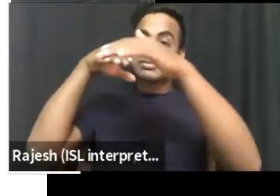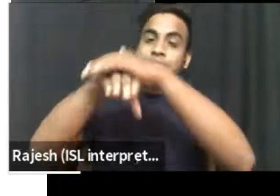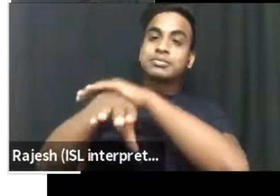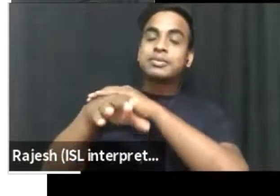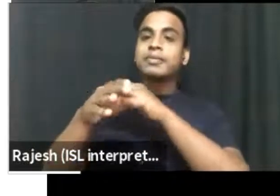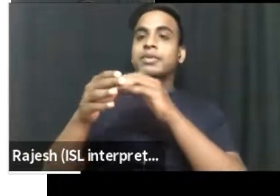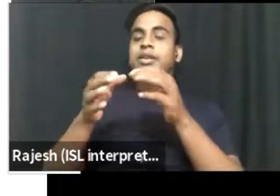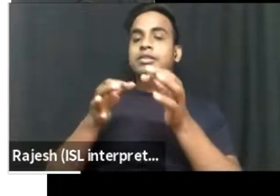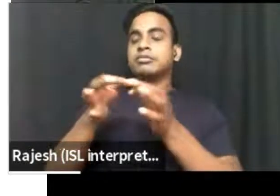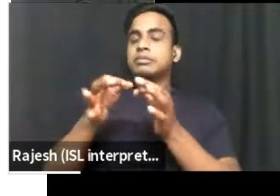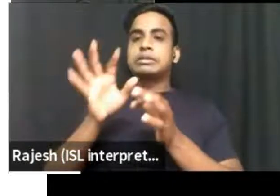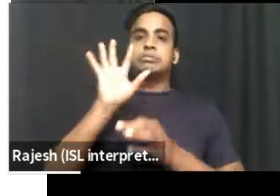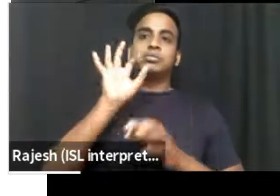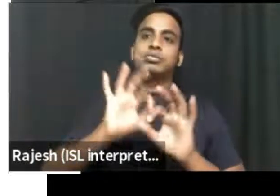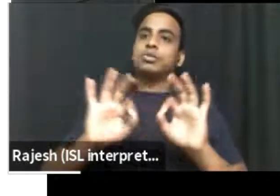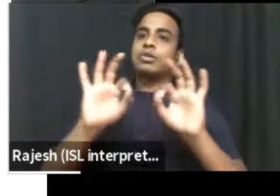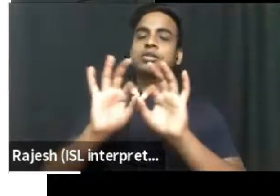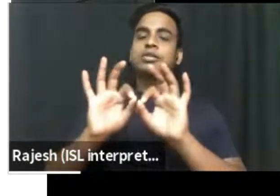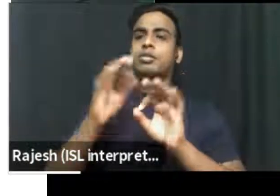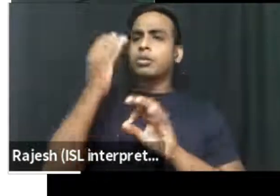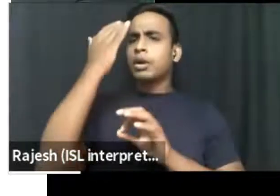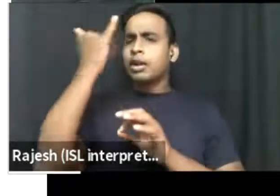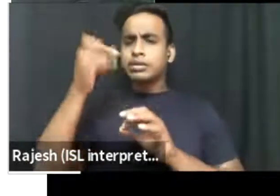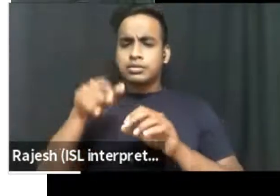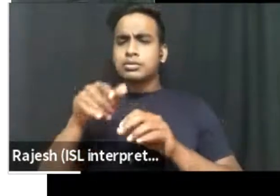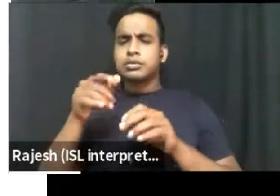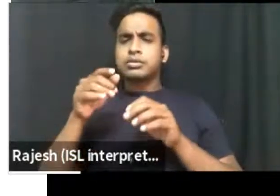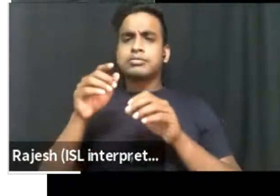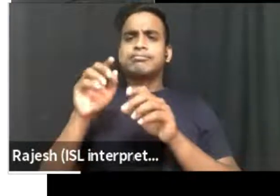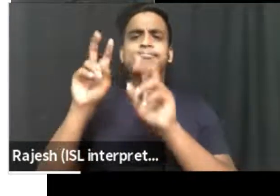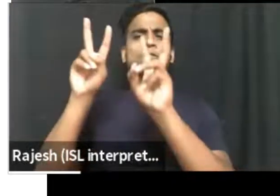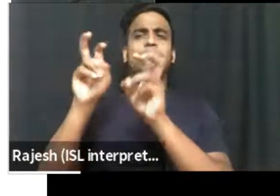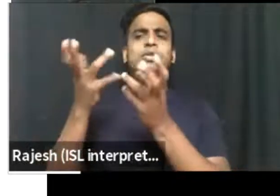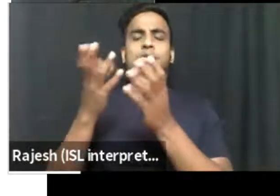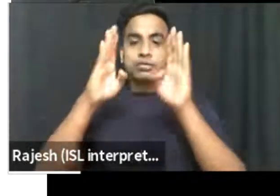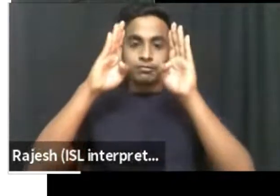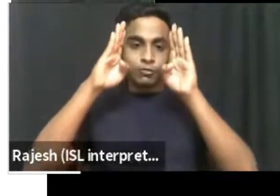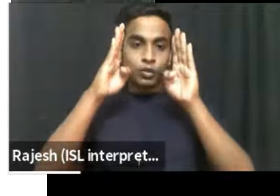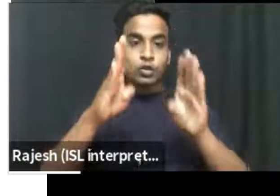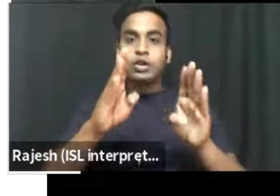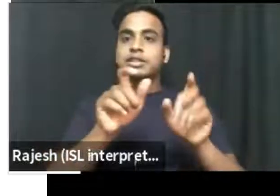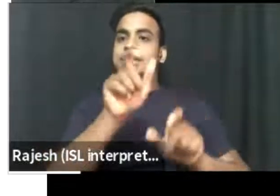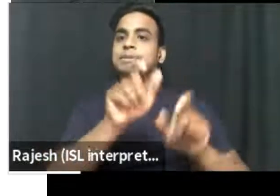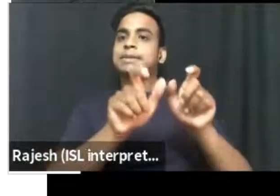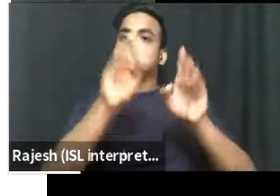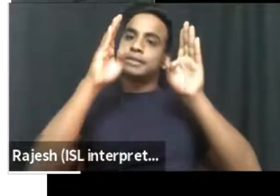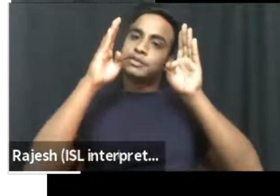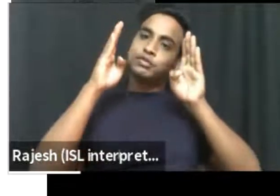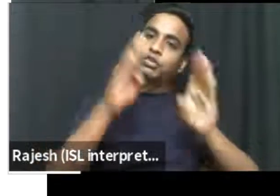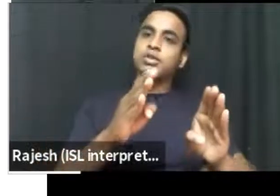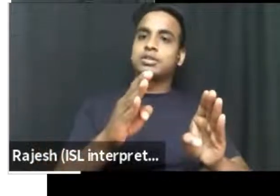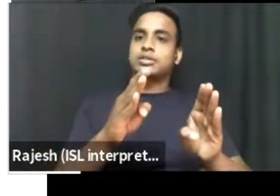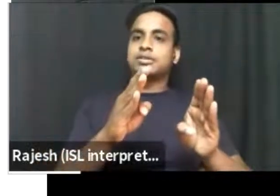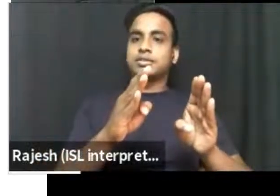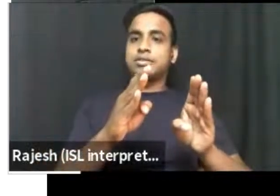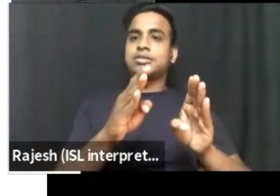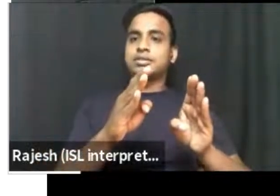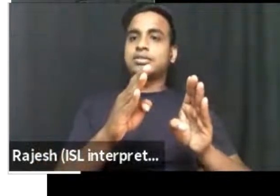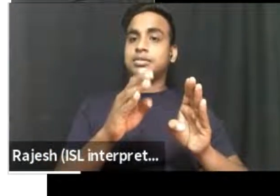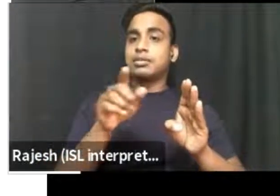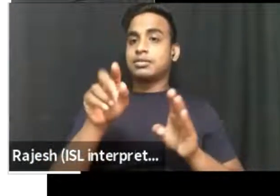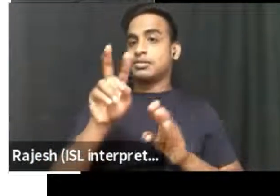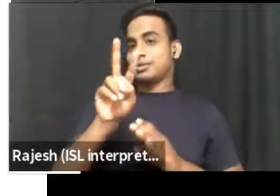because it talks about focus on the people. The people-centeredness come in very, very strongly in